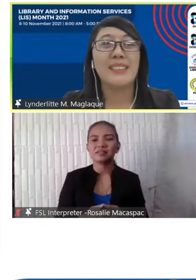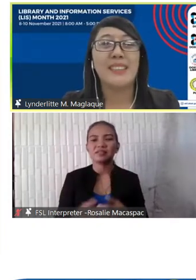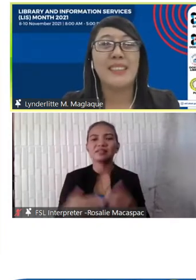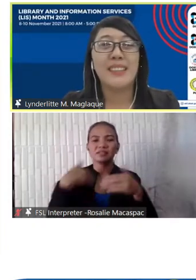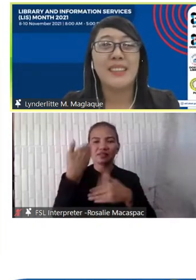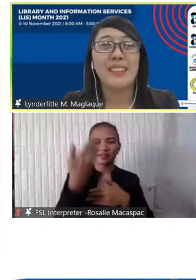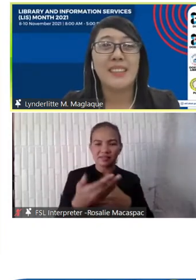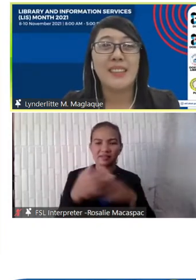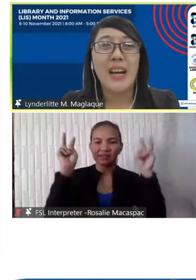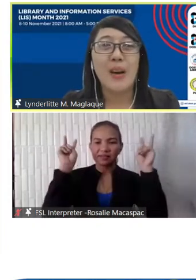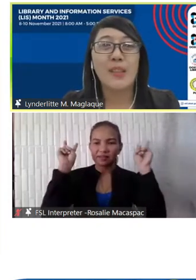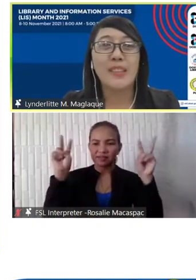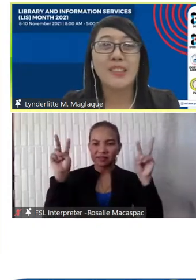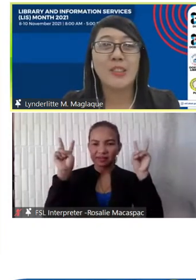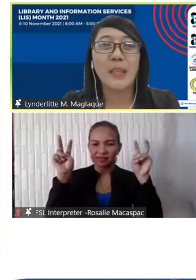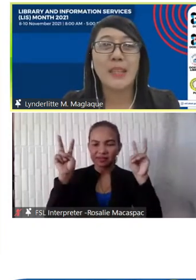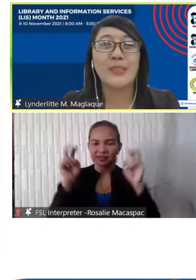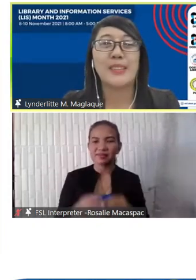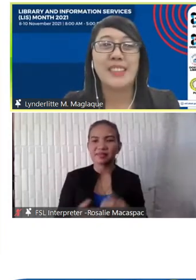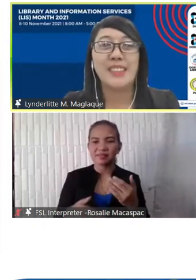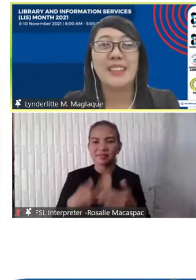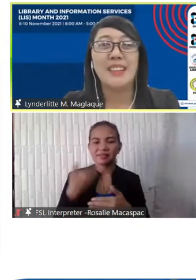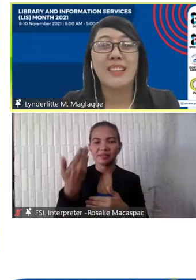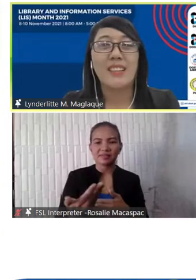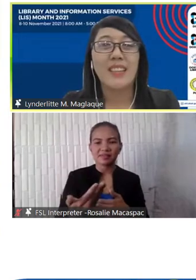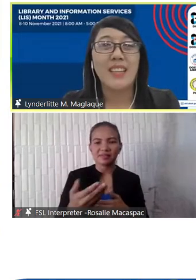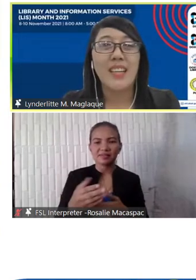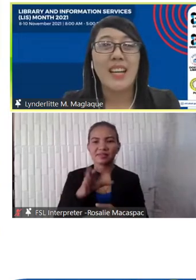topic. Our next speaker